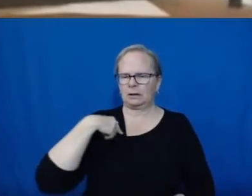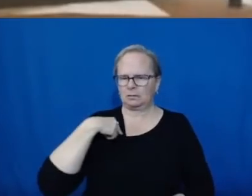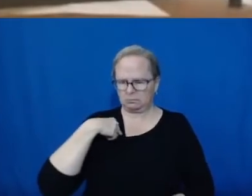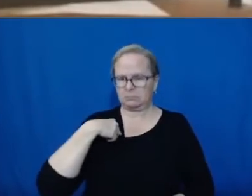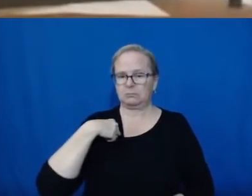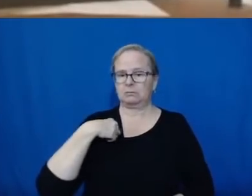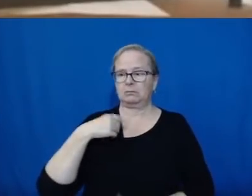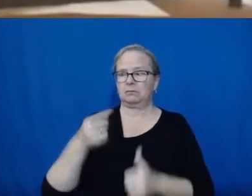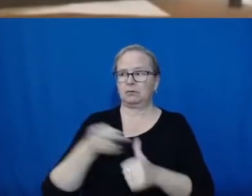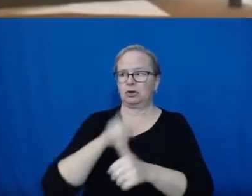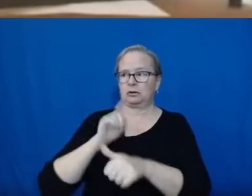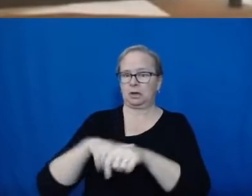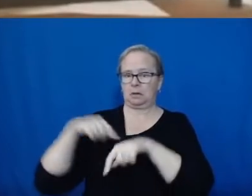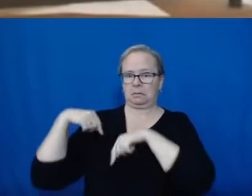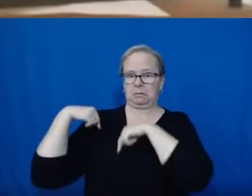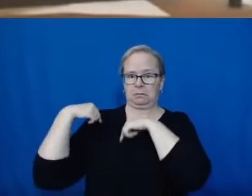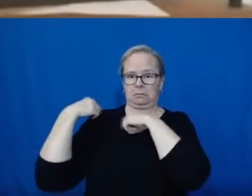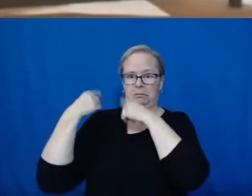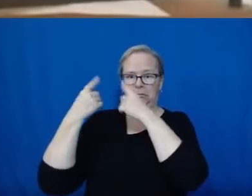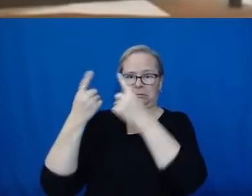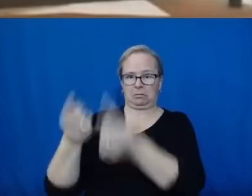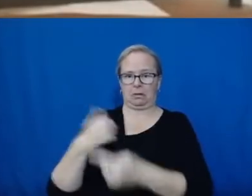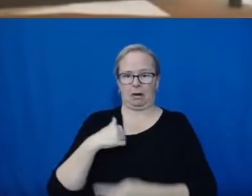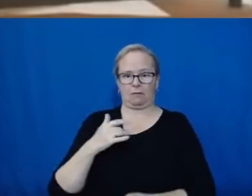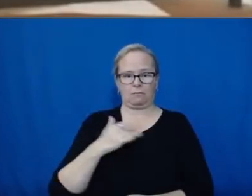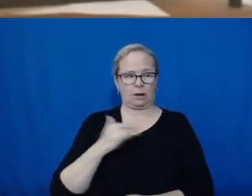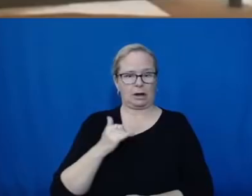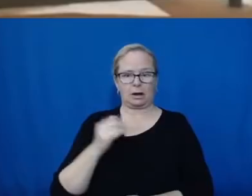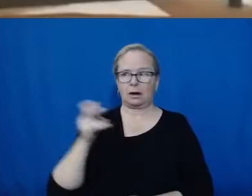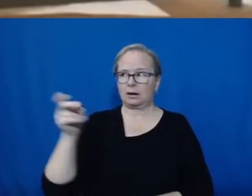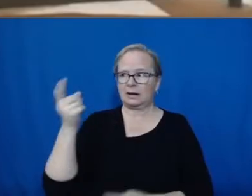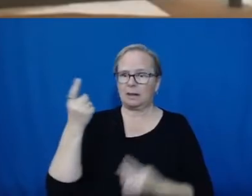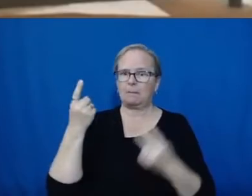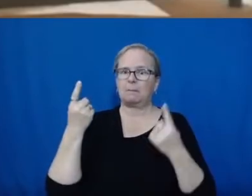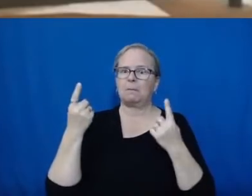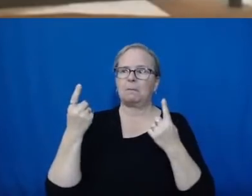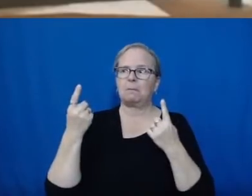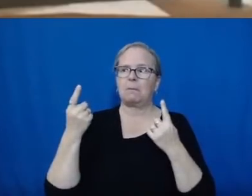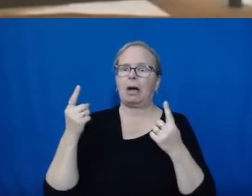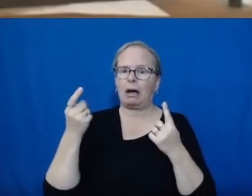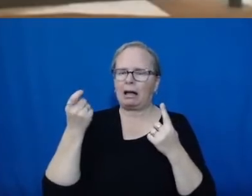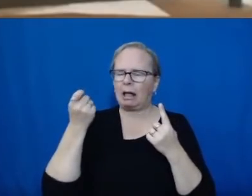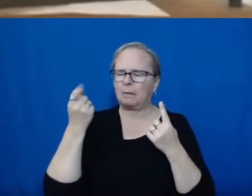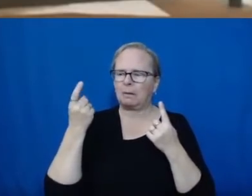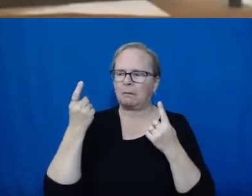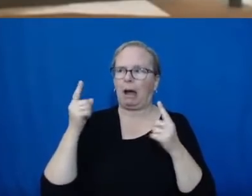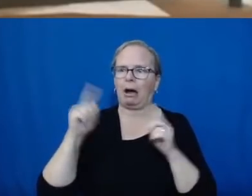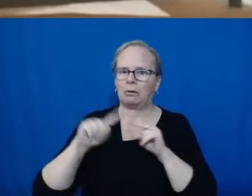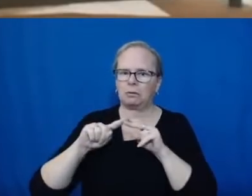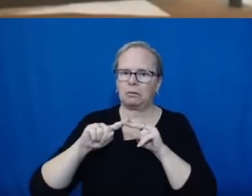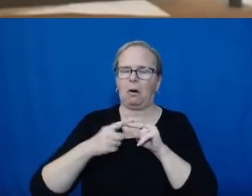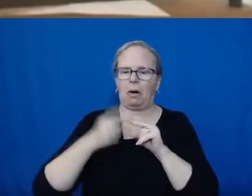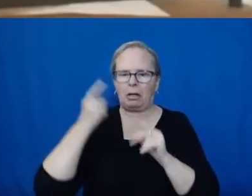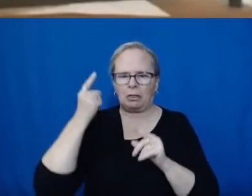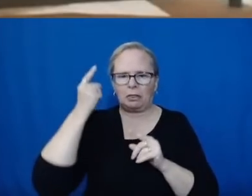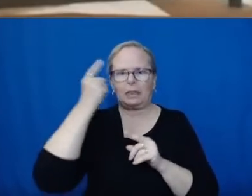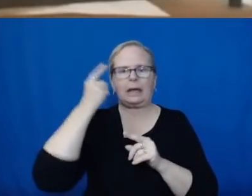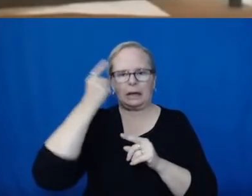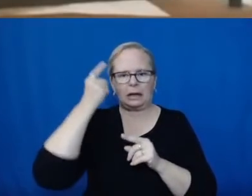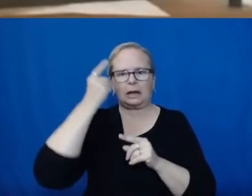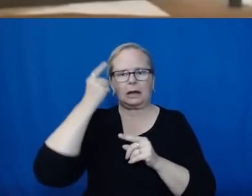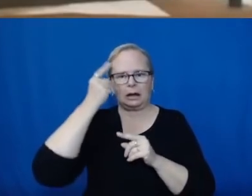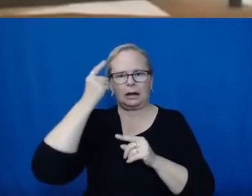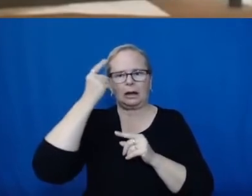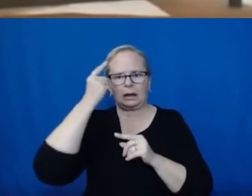time in a long time where I felt like they've started to take this seriously, and that is heartening because we need to take